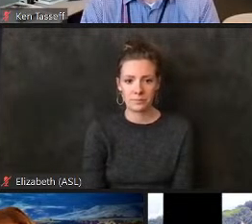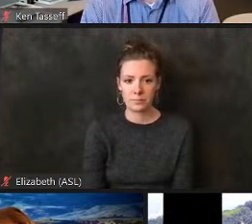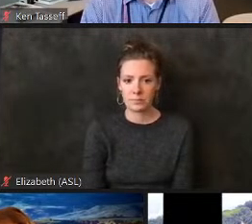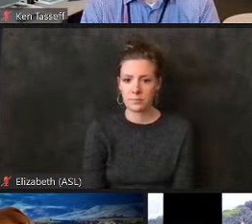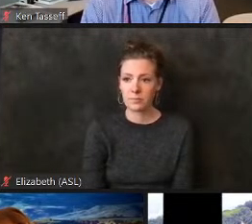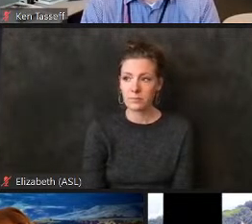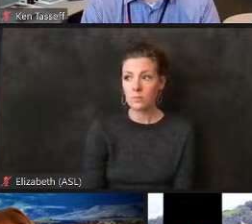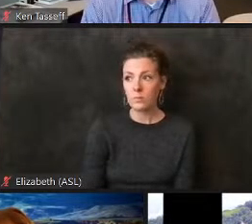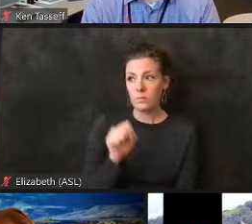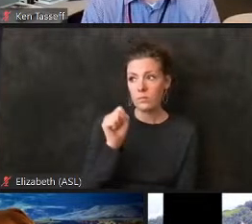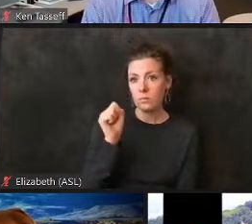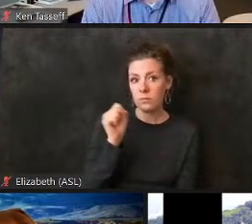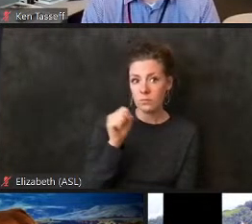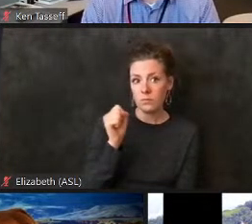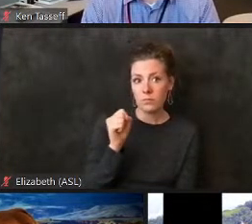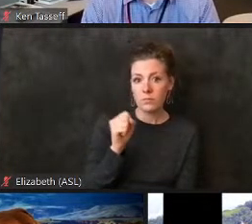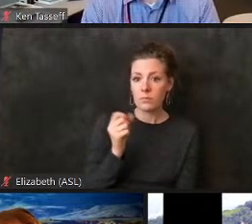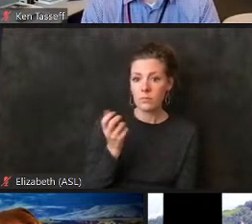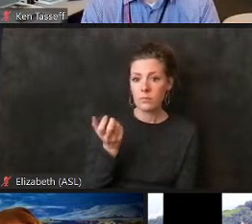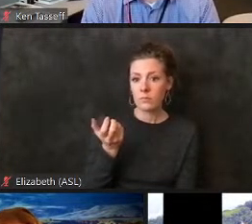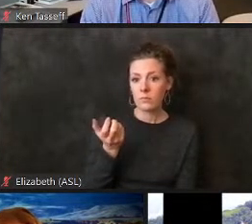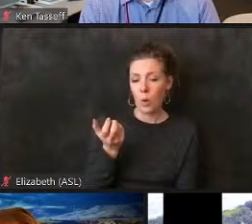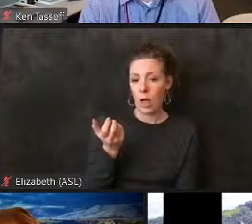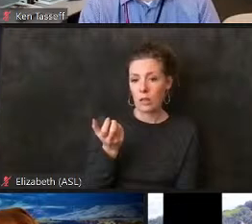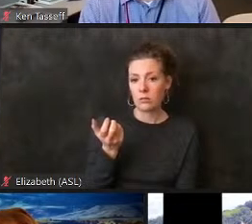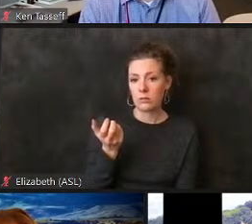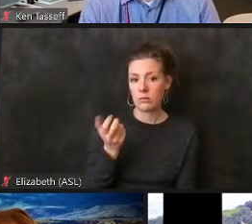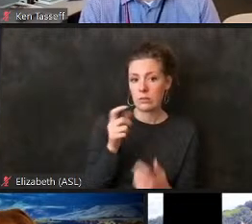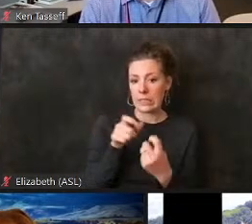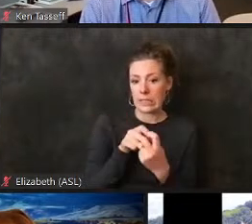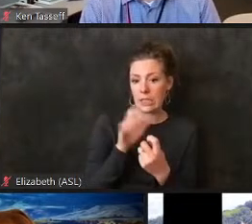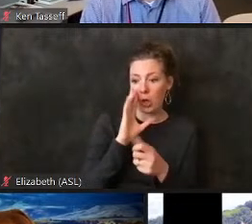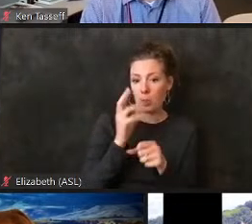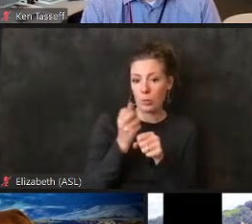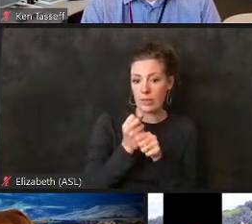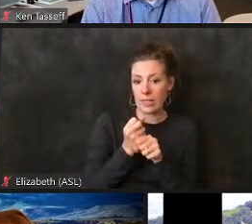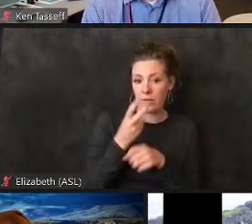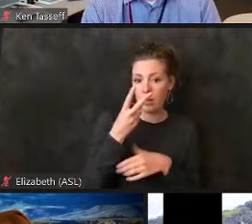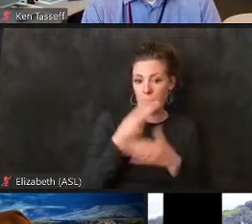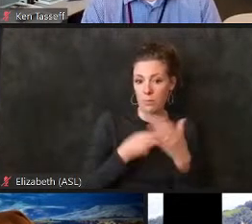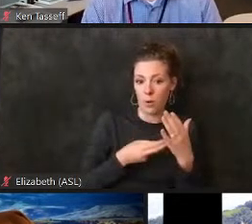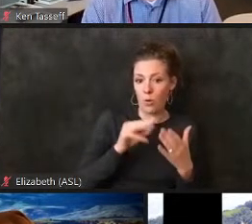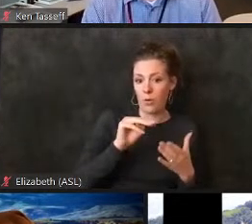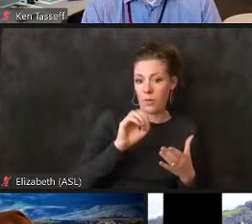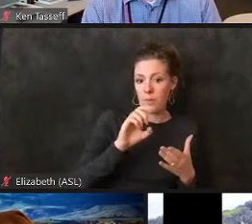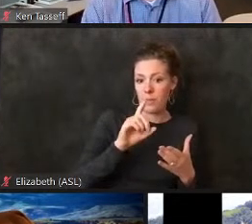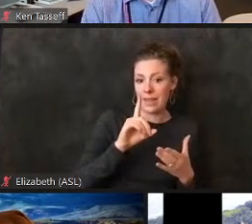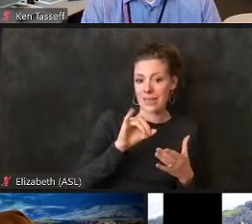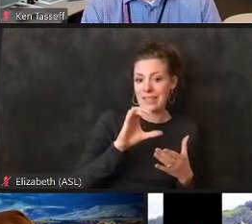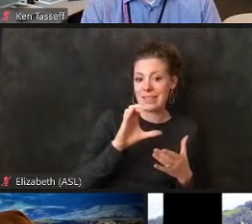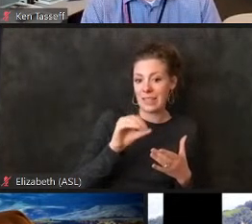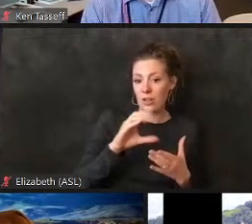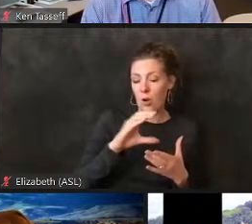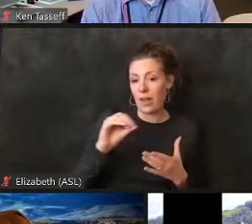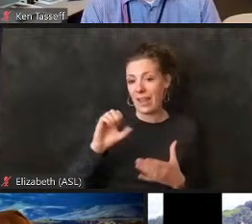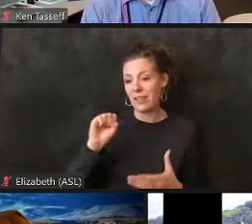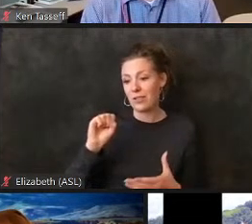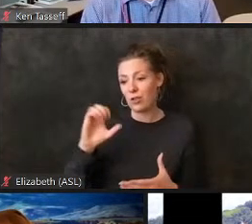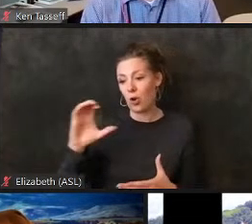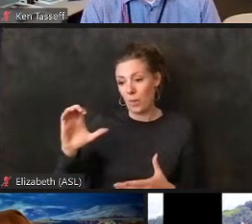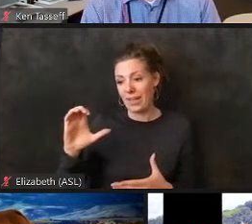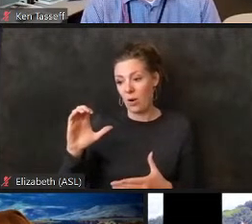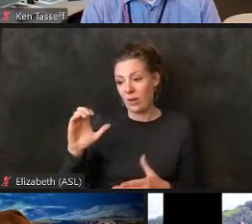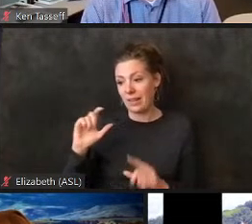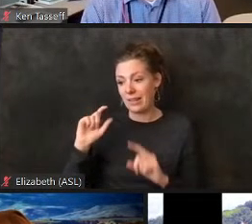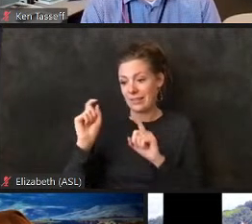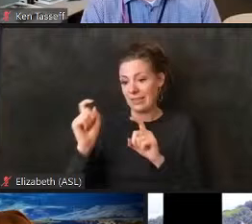Yes, in relationship to details, they'll be receiving both a Mendocino allocation and a Sonoma County allocation of vaccinations, and that'll